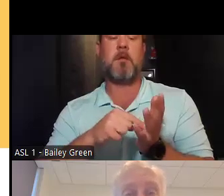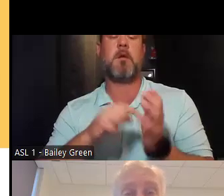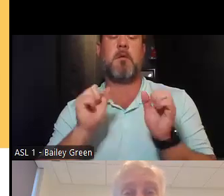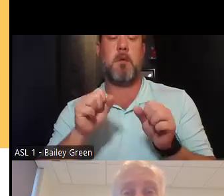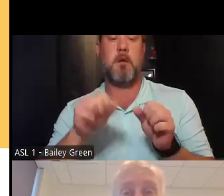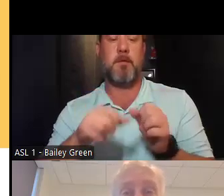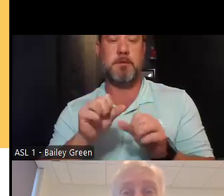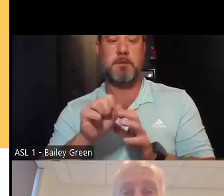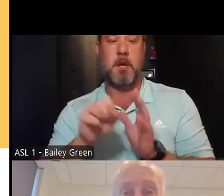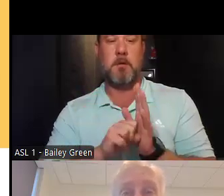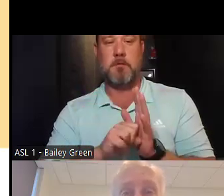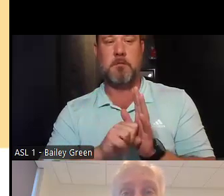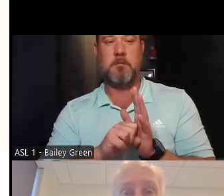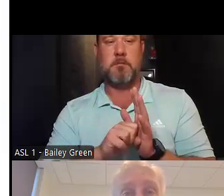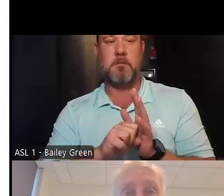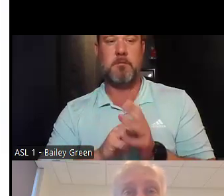Next slide, please.